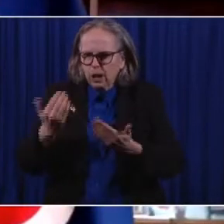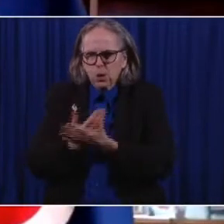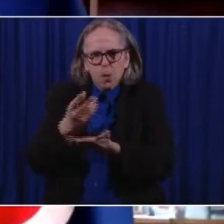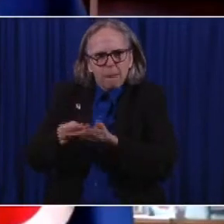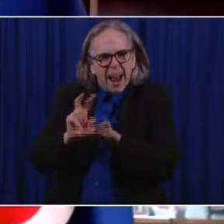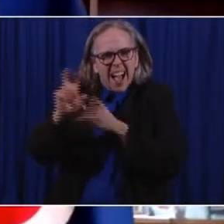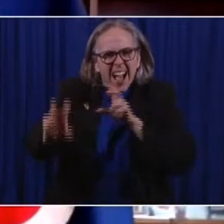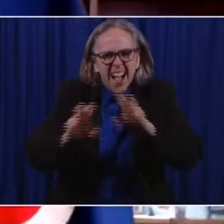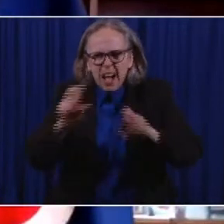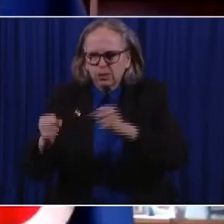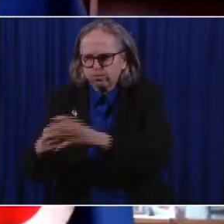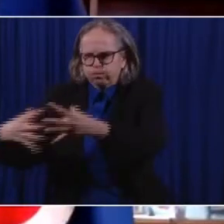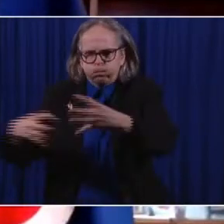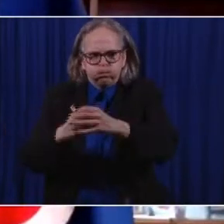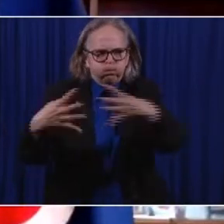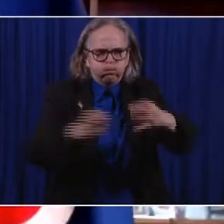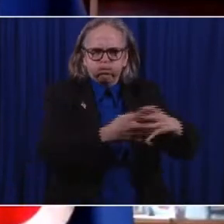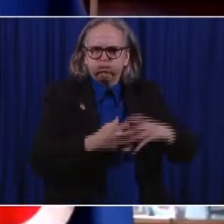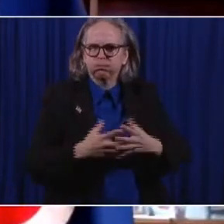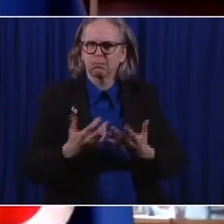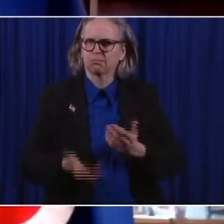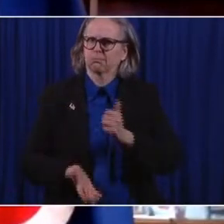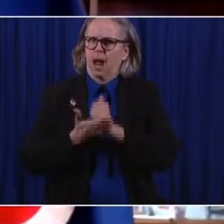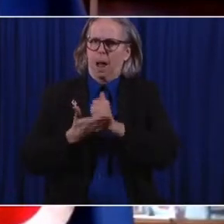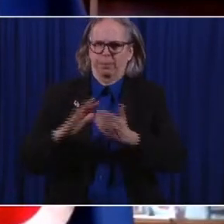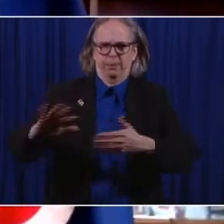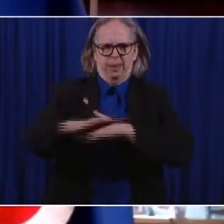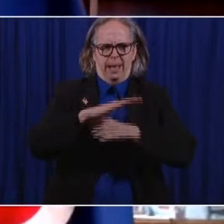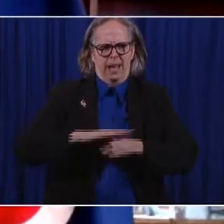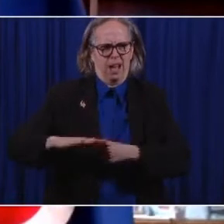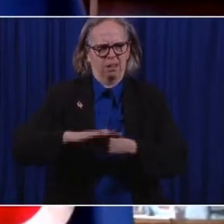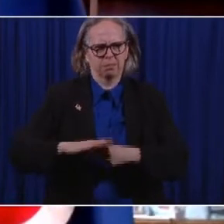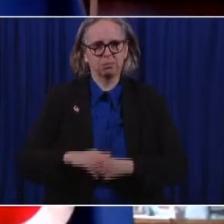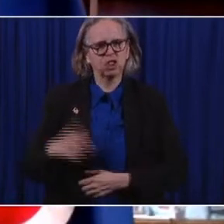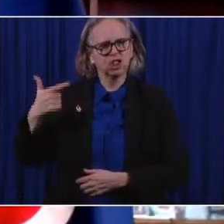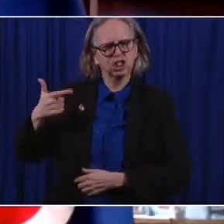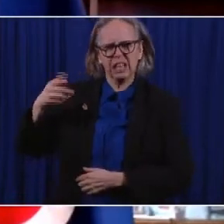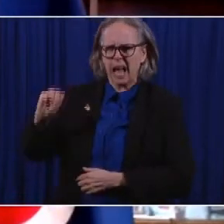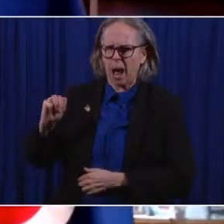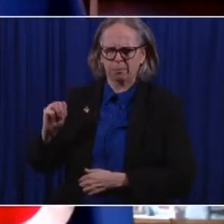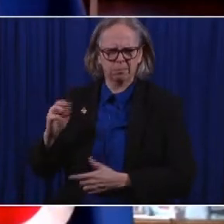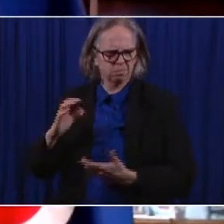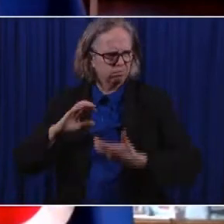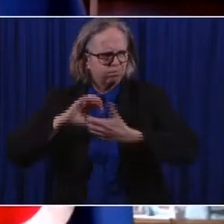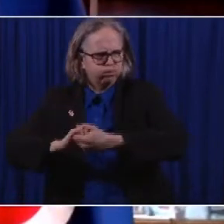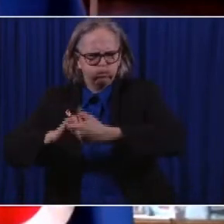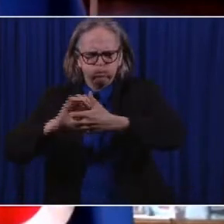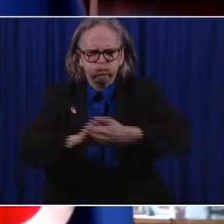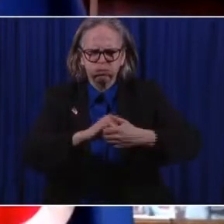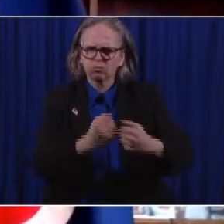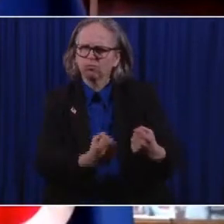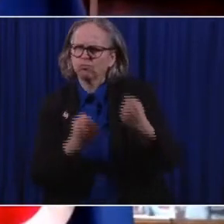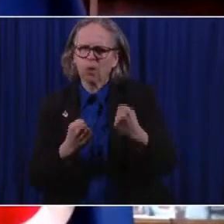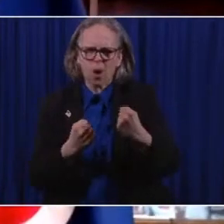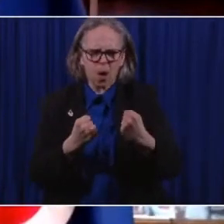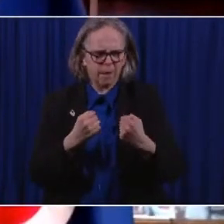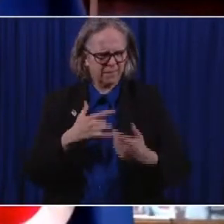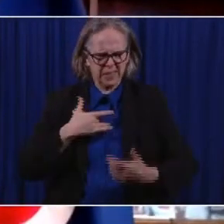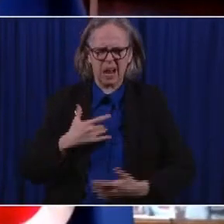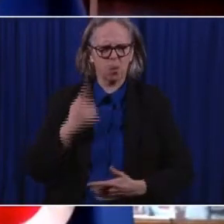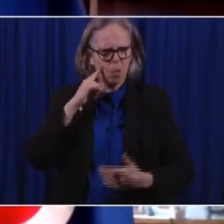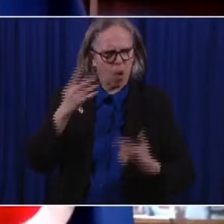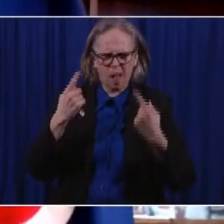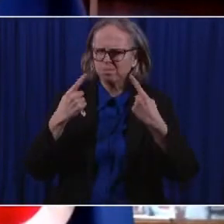GM has a strong history in the Valley, and we expect that to continue. I think that this agreement solidifies